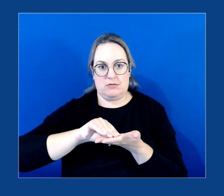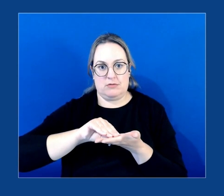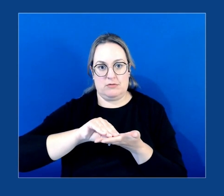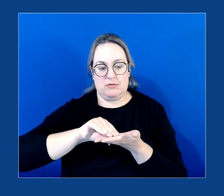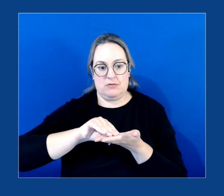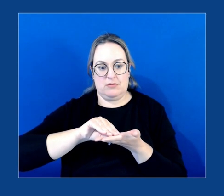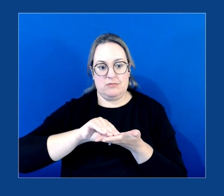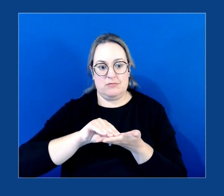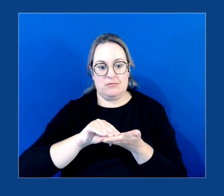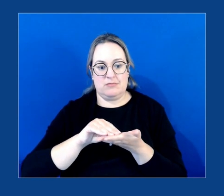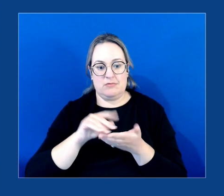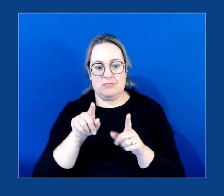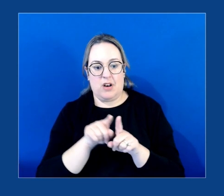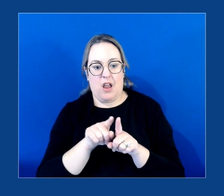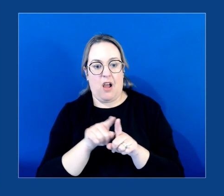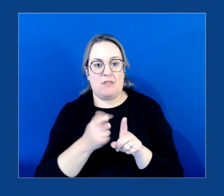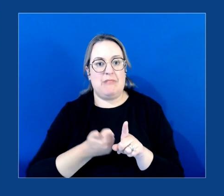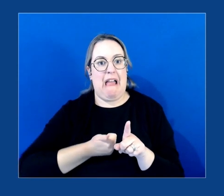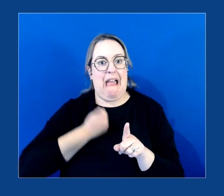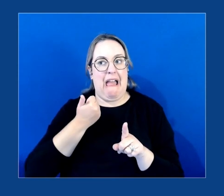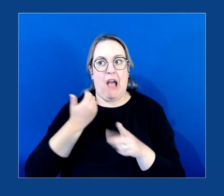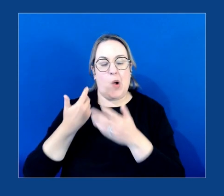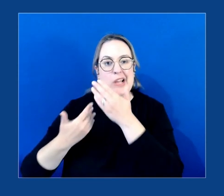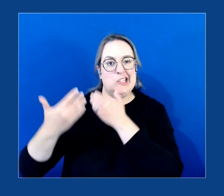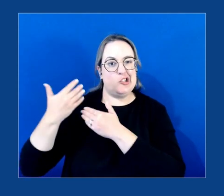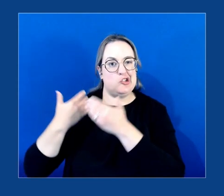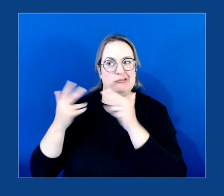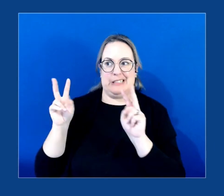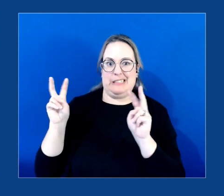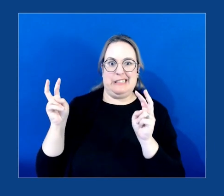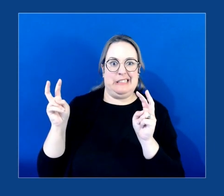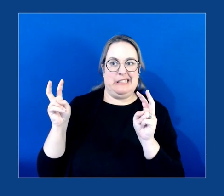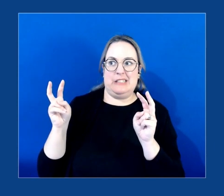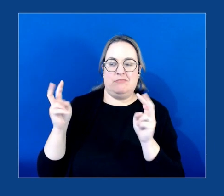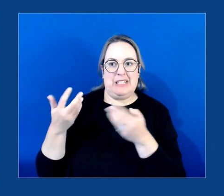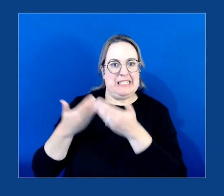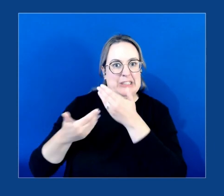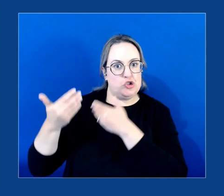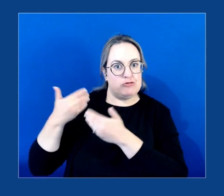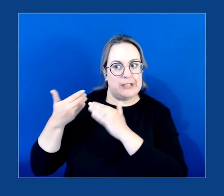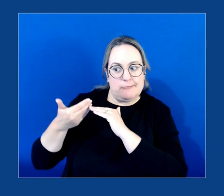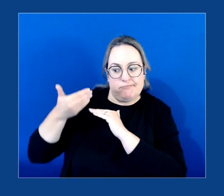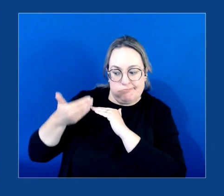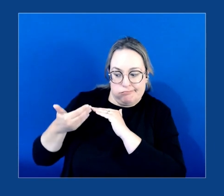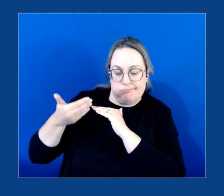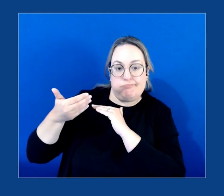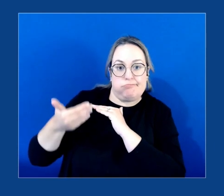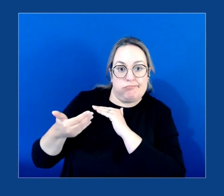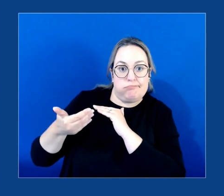save all these history, I'll call it. History. So they